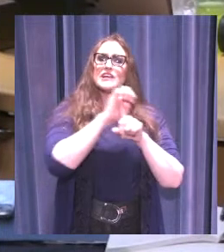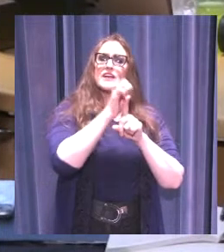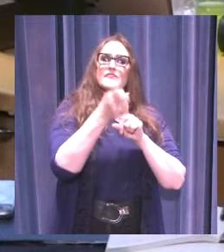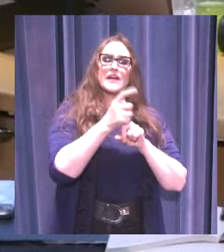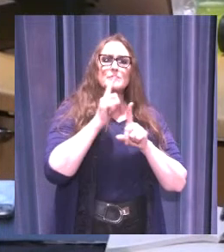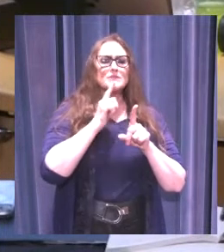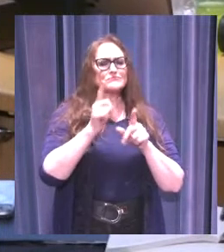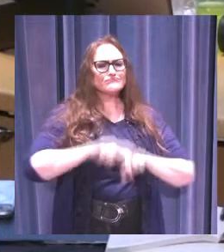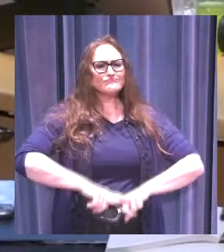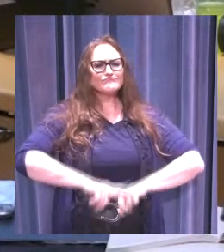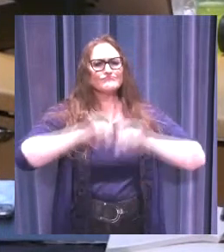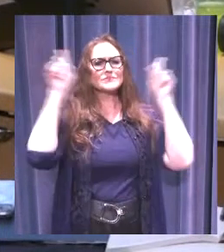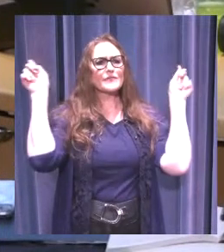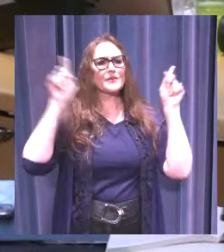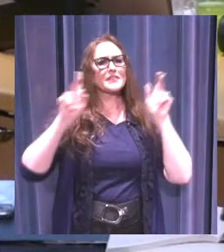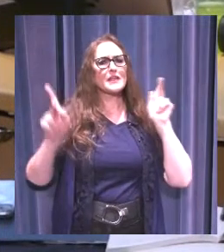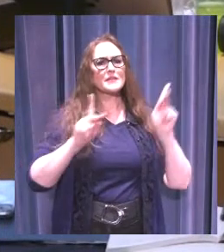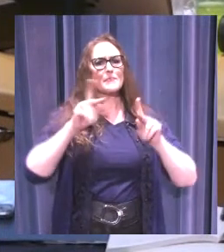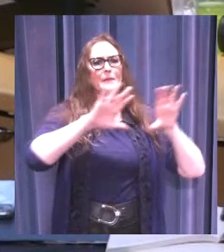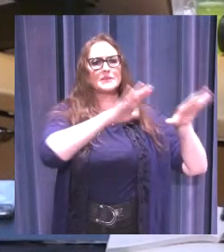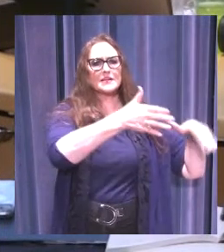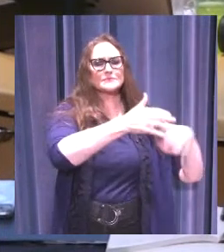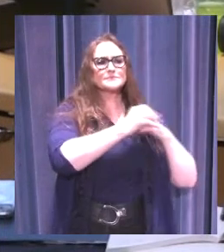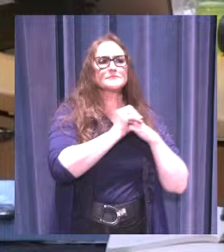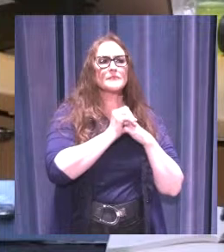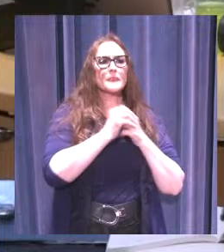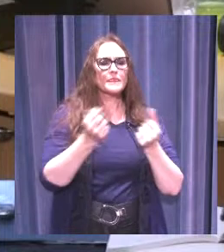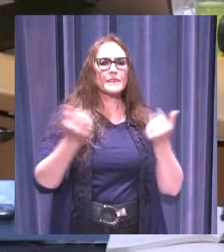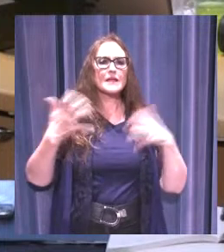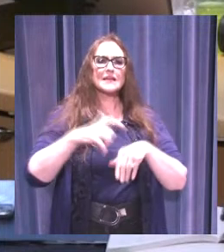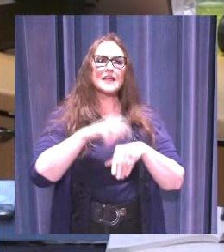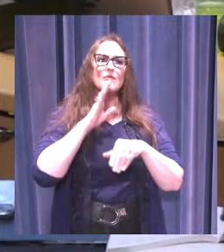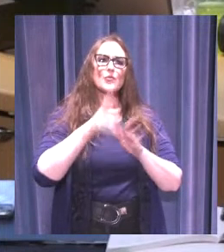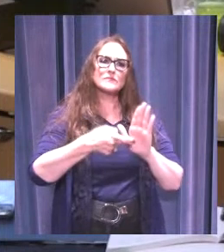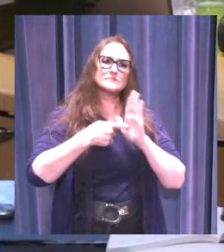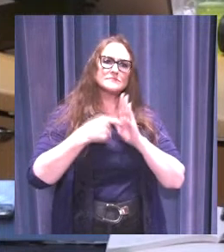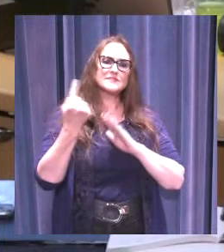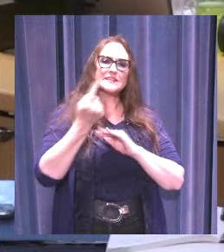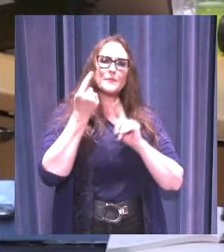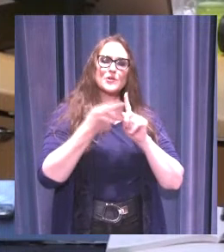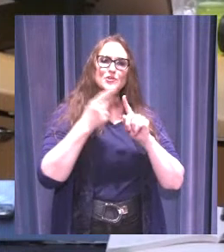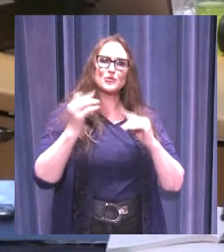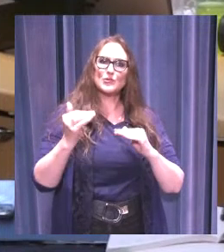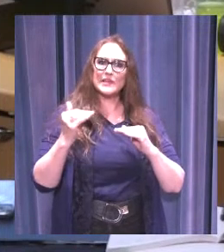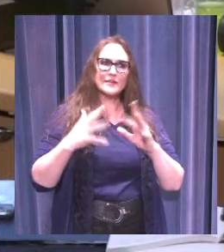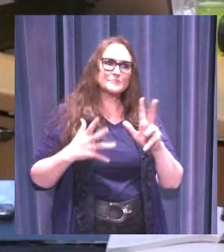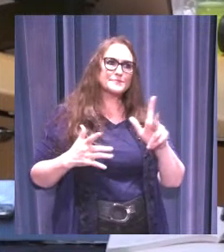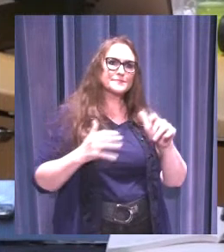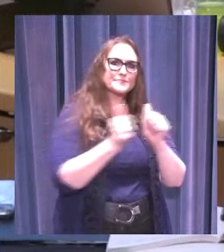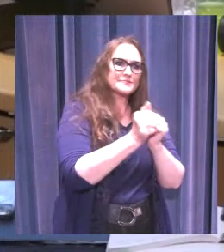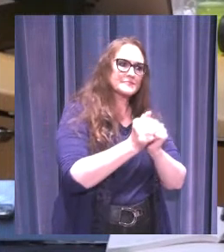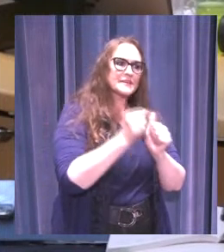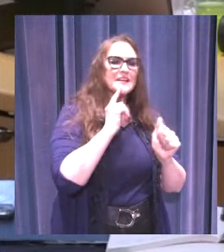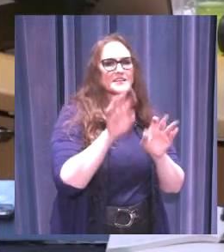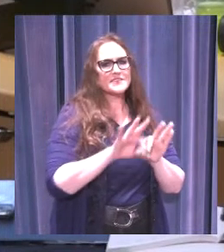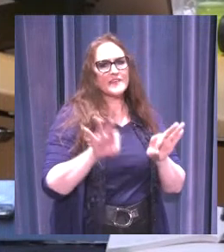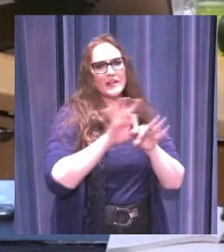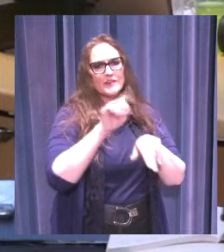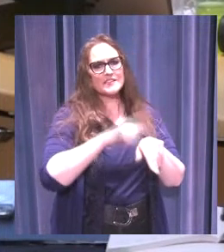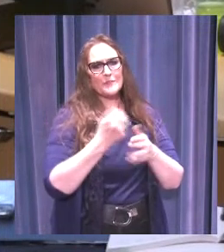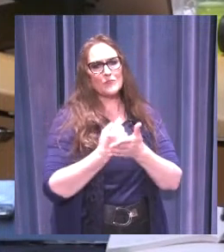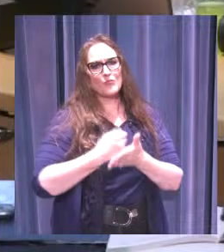vastly different than the public sector. The amount of time it will take someone to get up to speed is valuable time